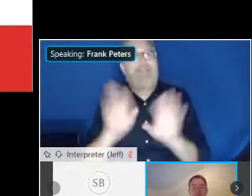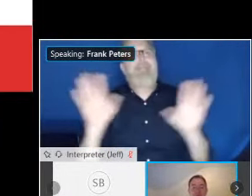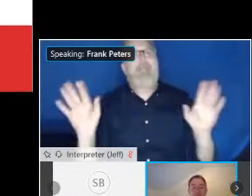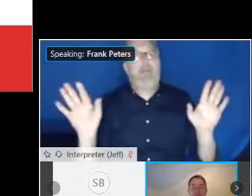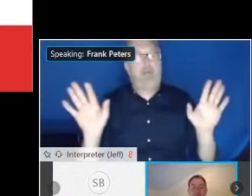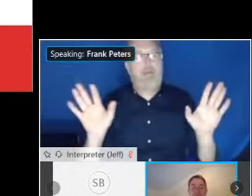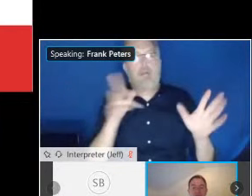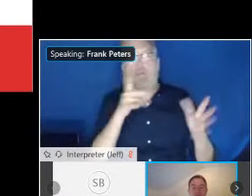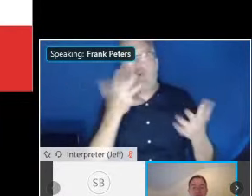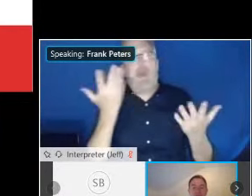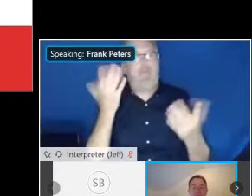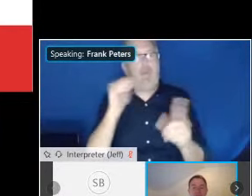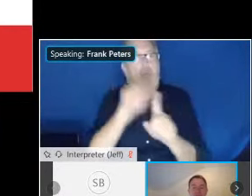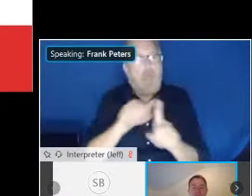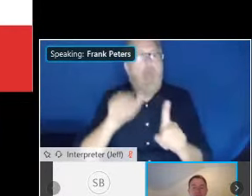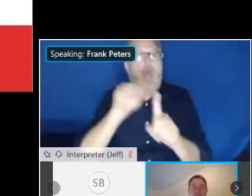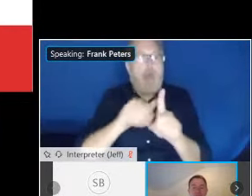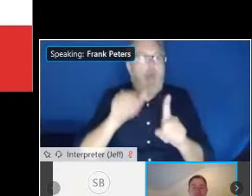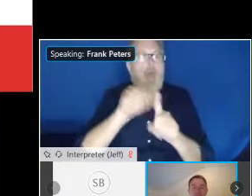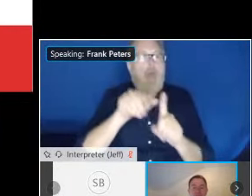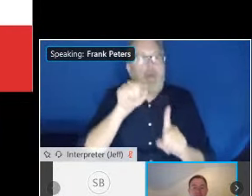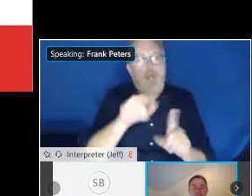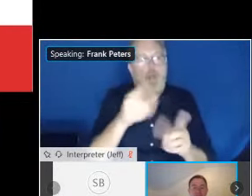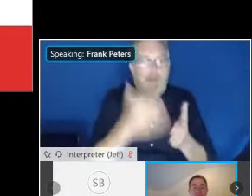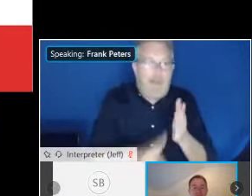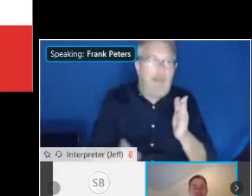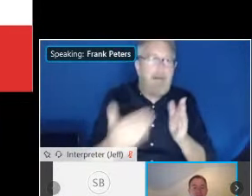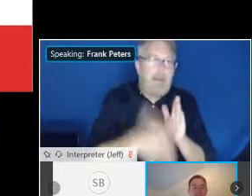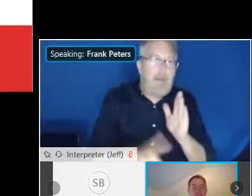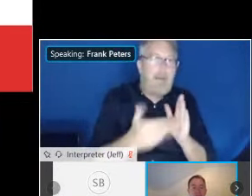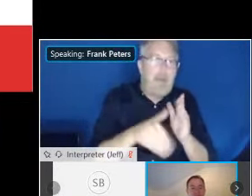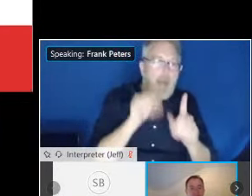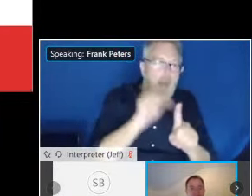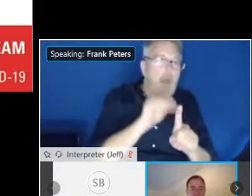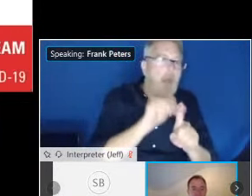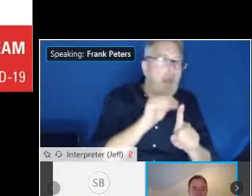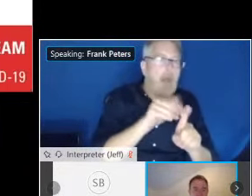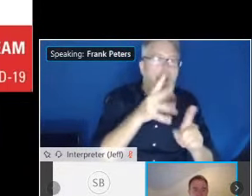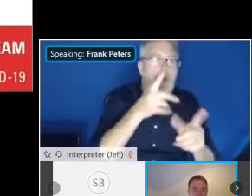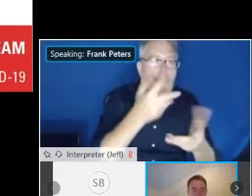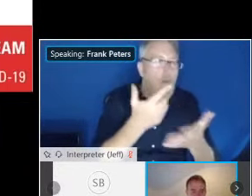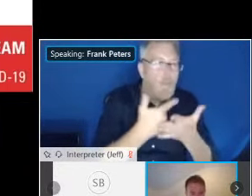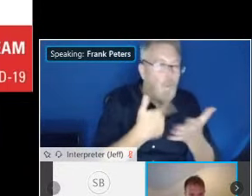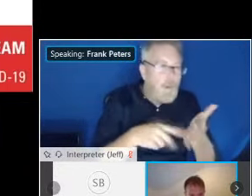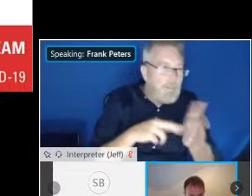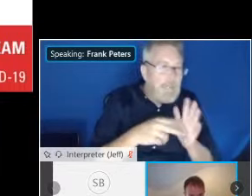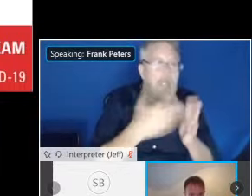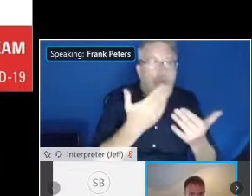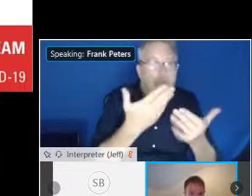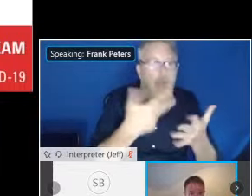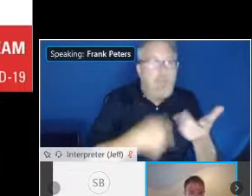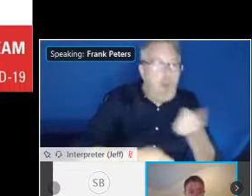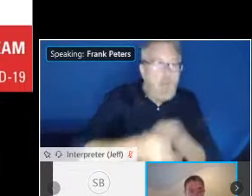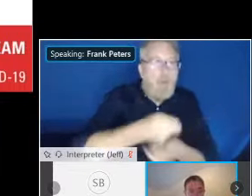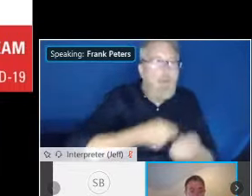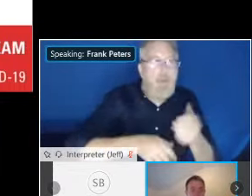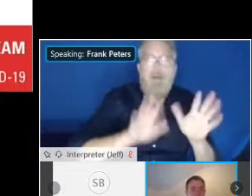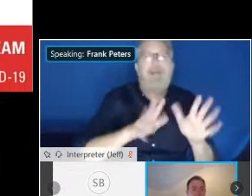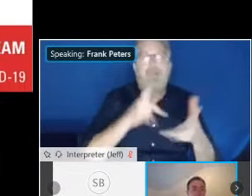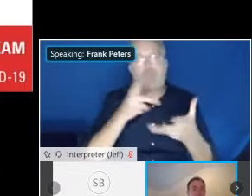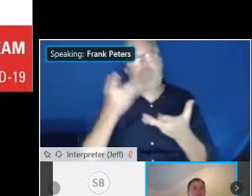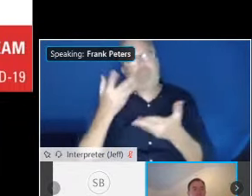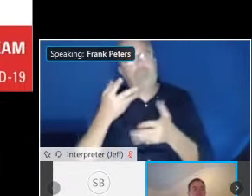and asking you for additional information, that'd be greatly appreciated. And next slide for a few more updates.